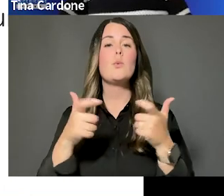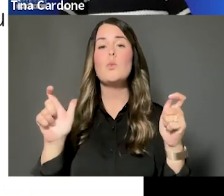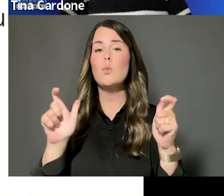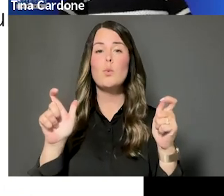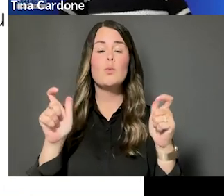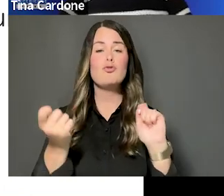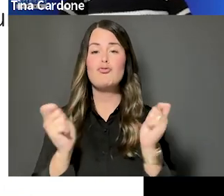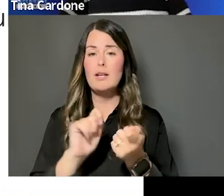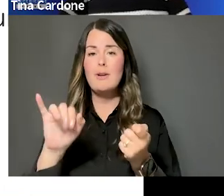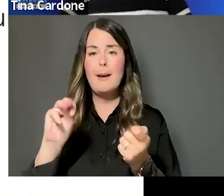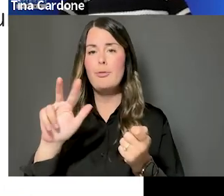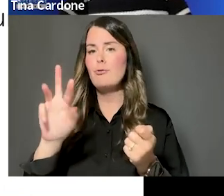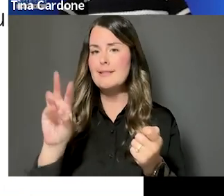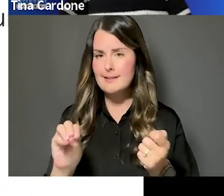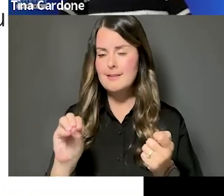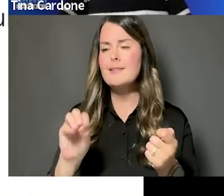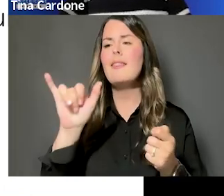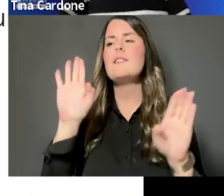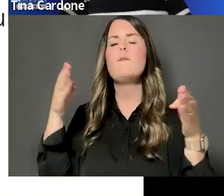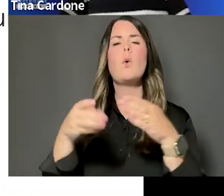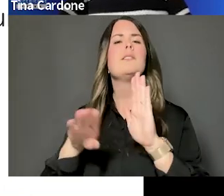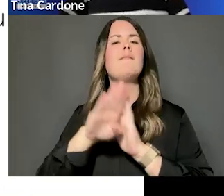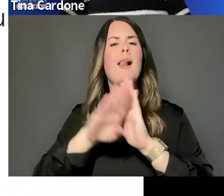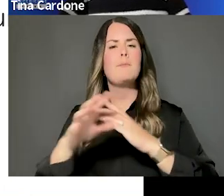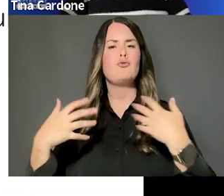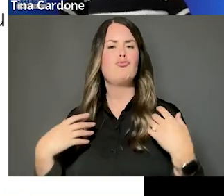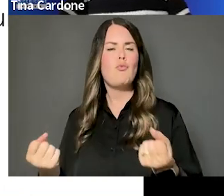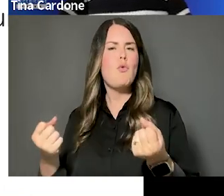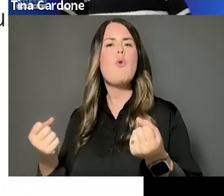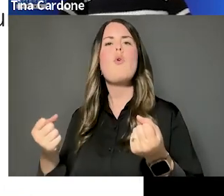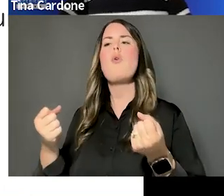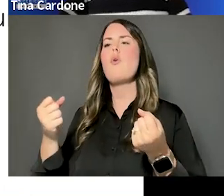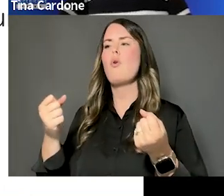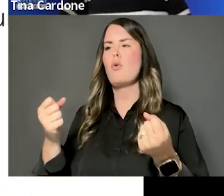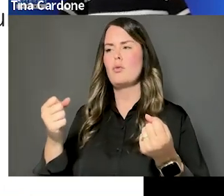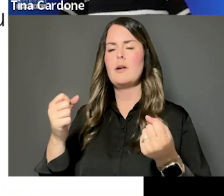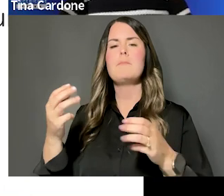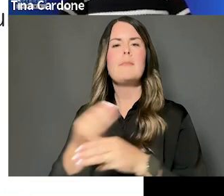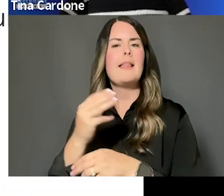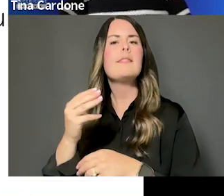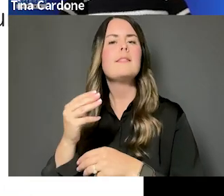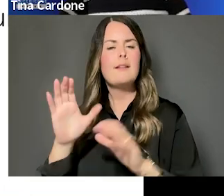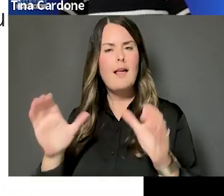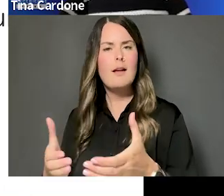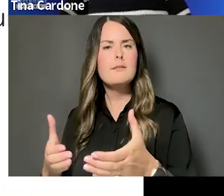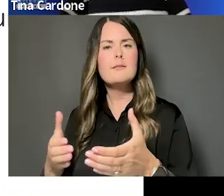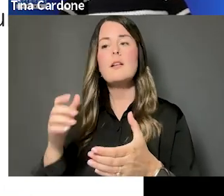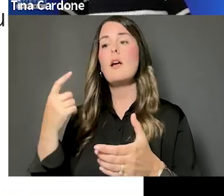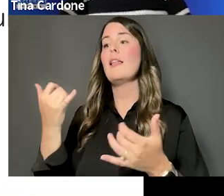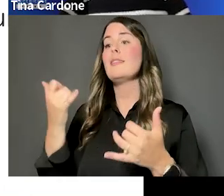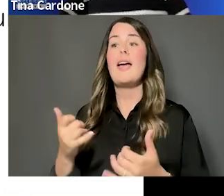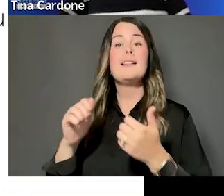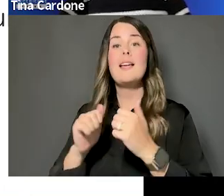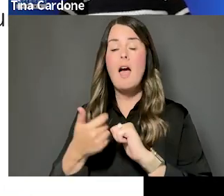The second major enhancement in IM360 is focused on developing a strong classroom community. To support this, we've